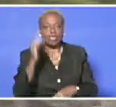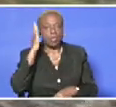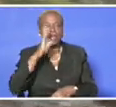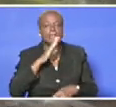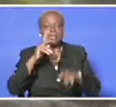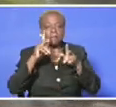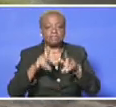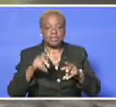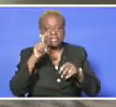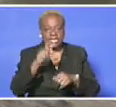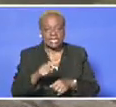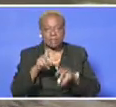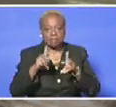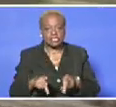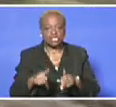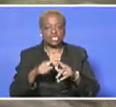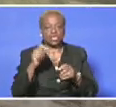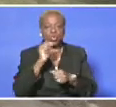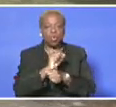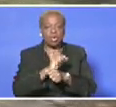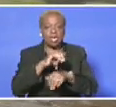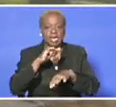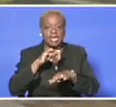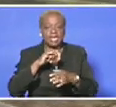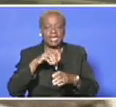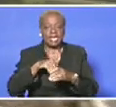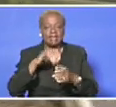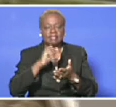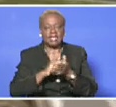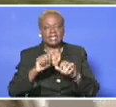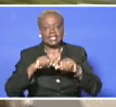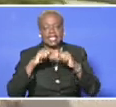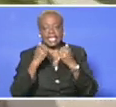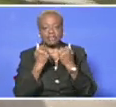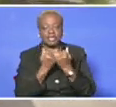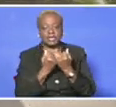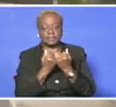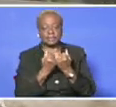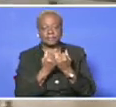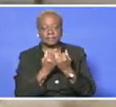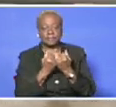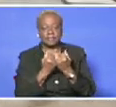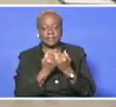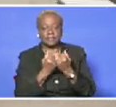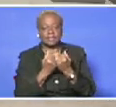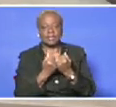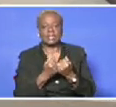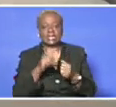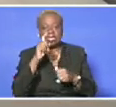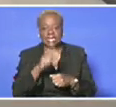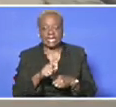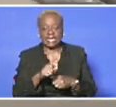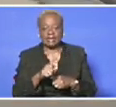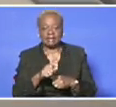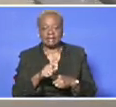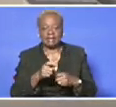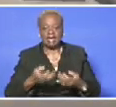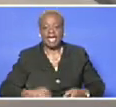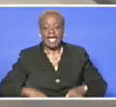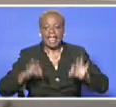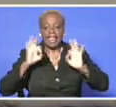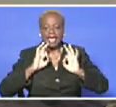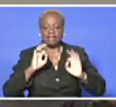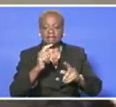in those areas. So you need to start to find out what are the vacancies. I know they offer a lot of lifeguards. And we don't have too many